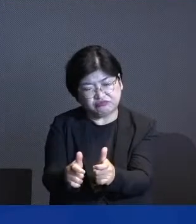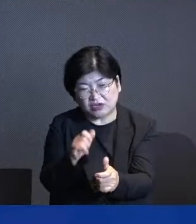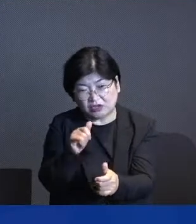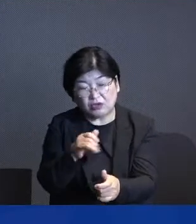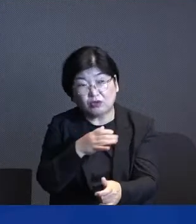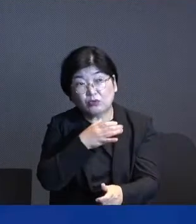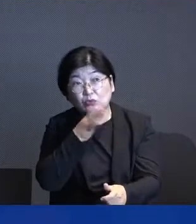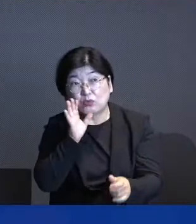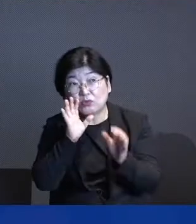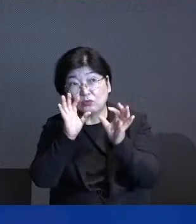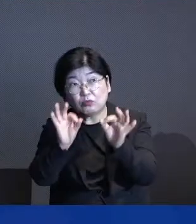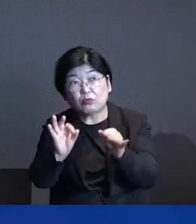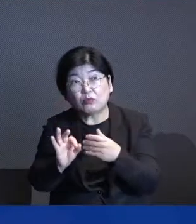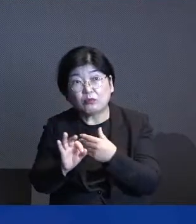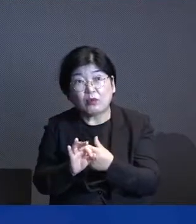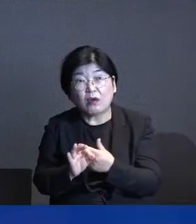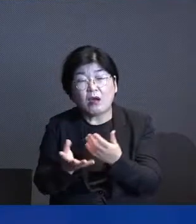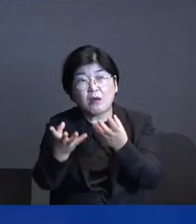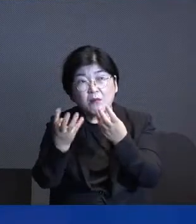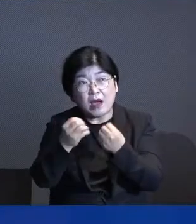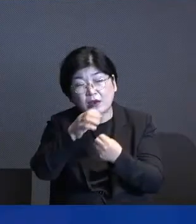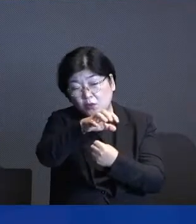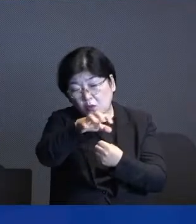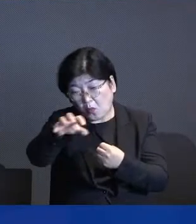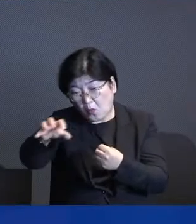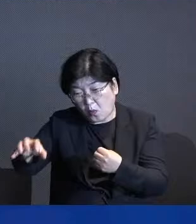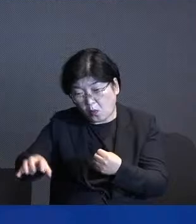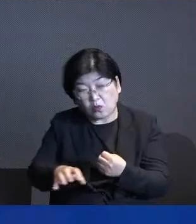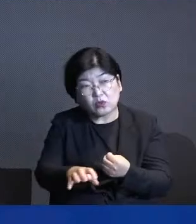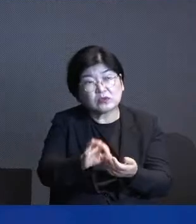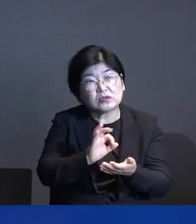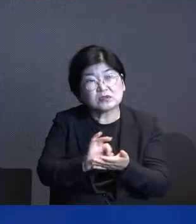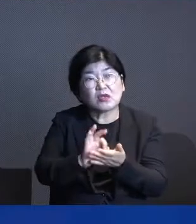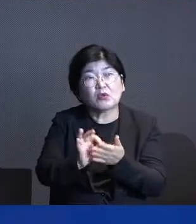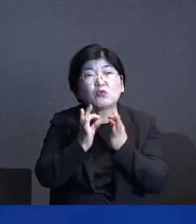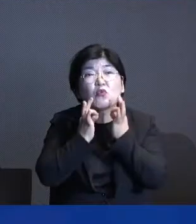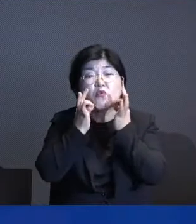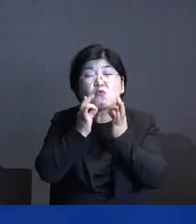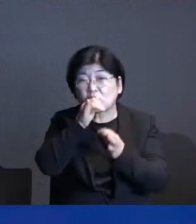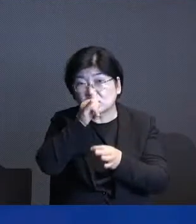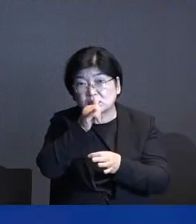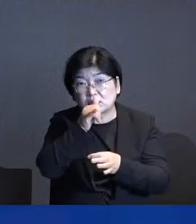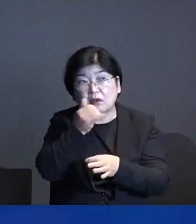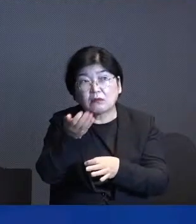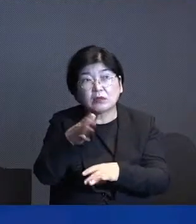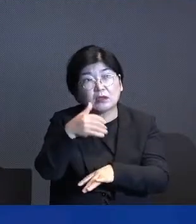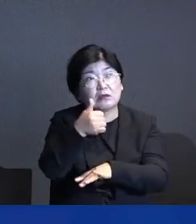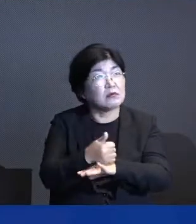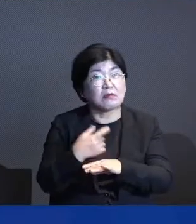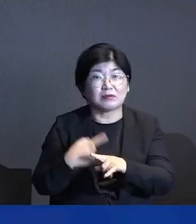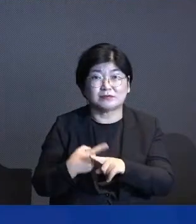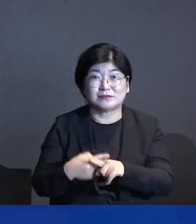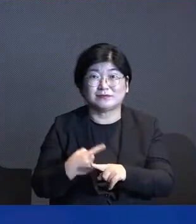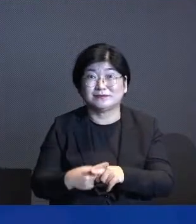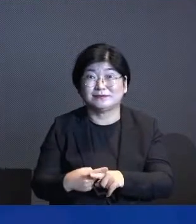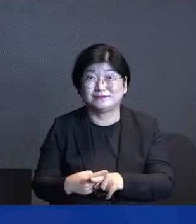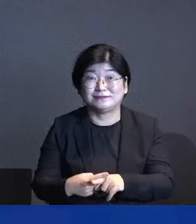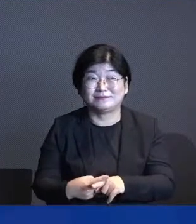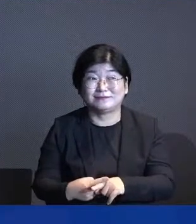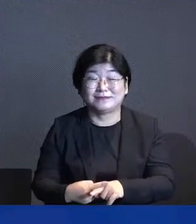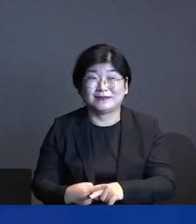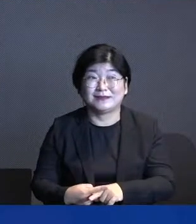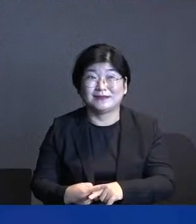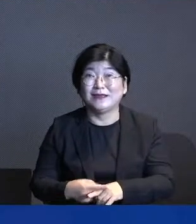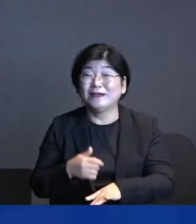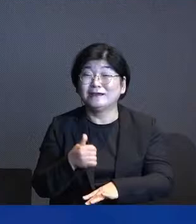multiple regions of the brain, but the output is the same. So we can definitely say that